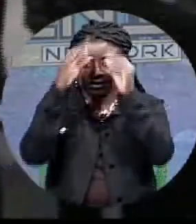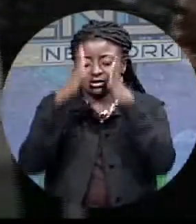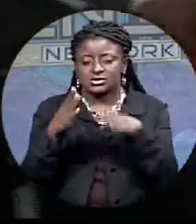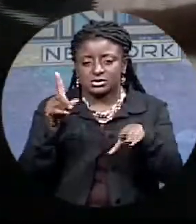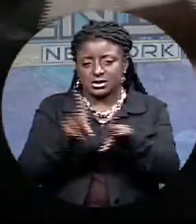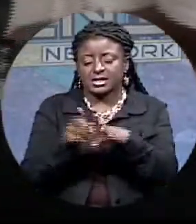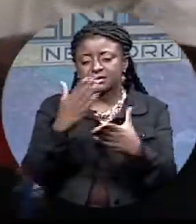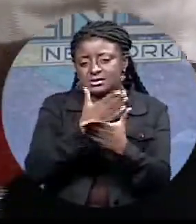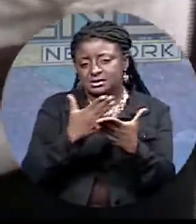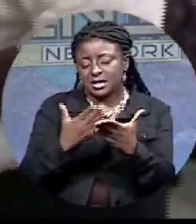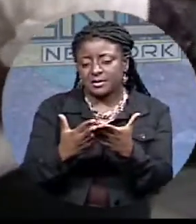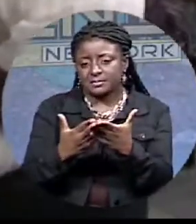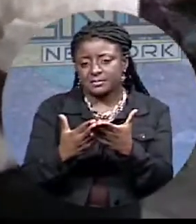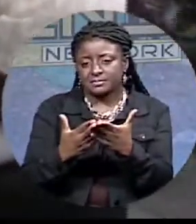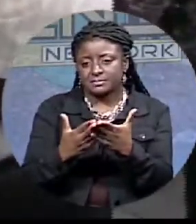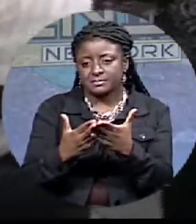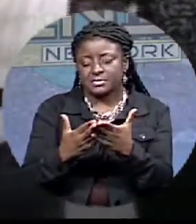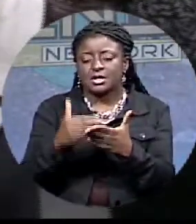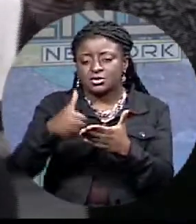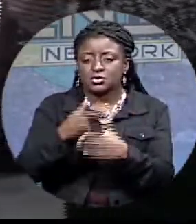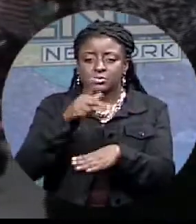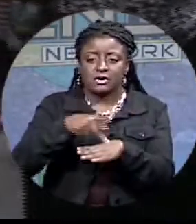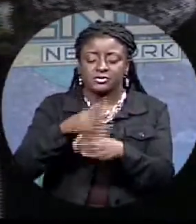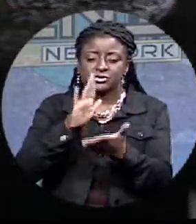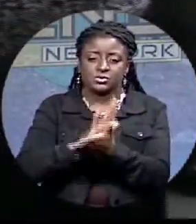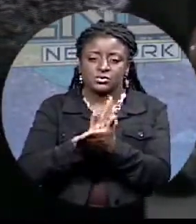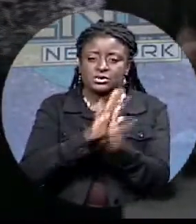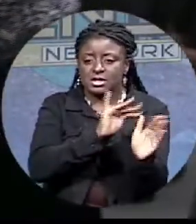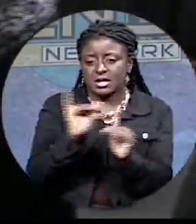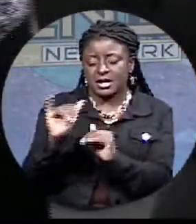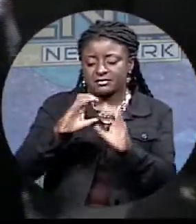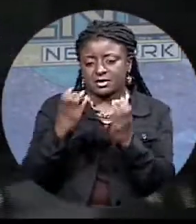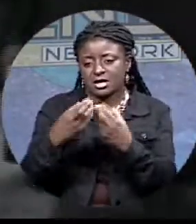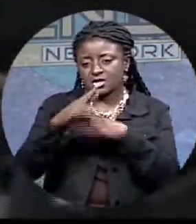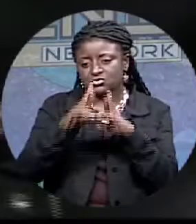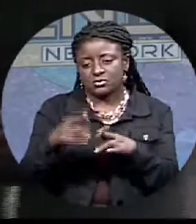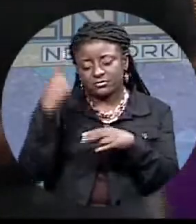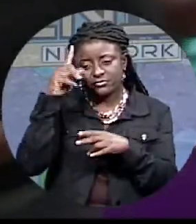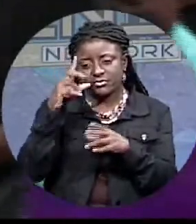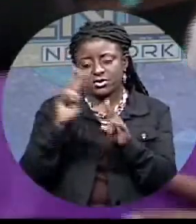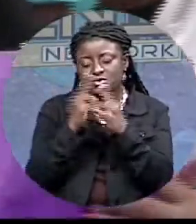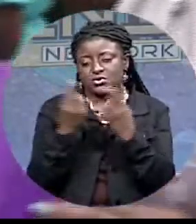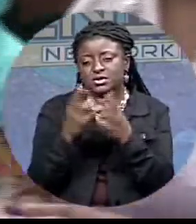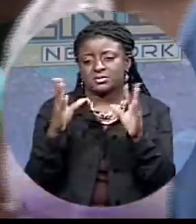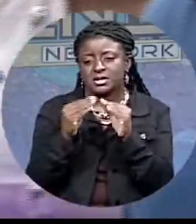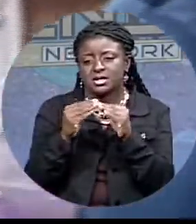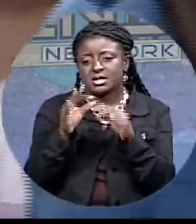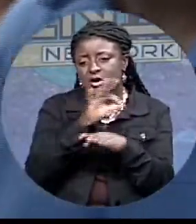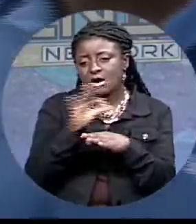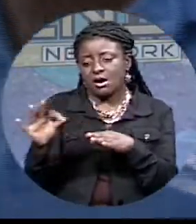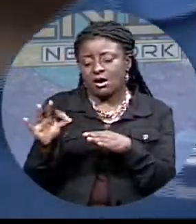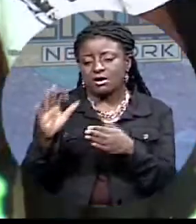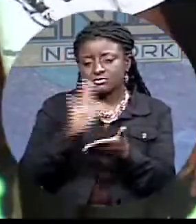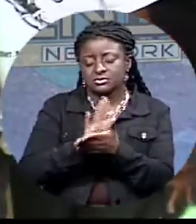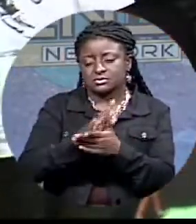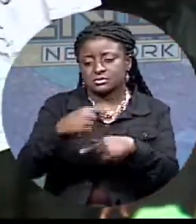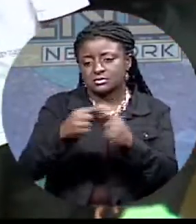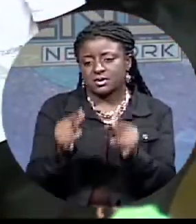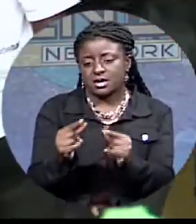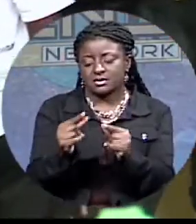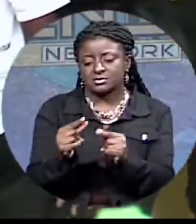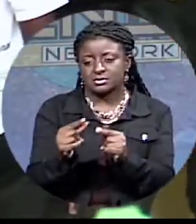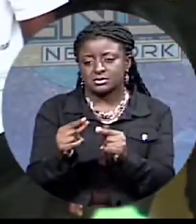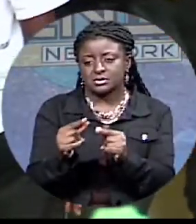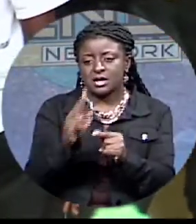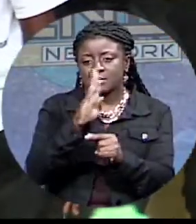Teachers at some New Providence schools left their classrooms today for union meetings off campus. Bahamas Union of Teachers President Belinda